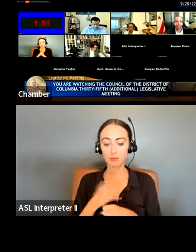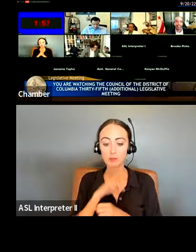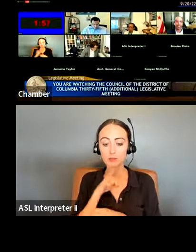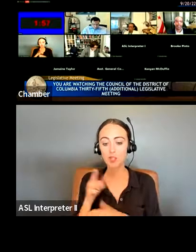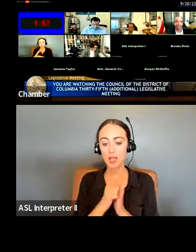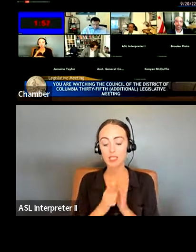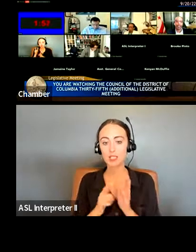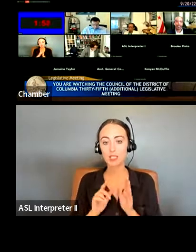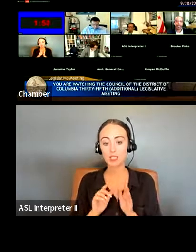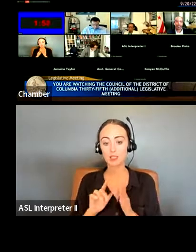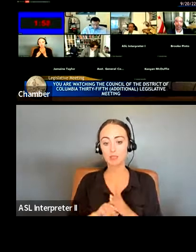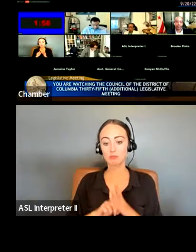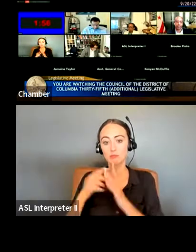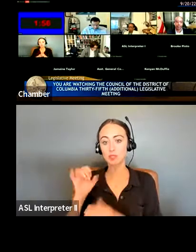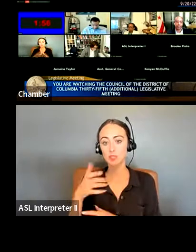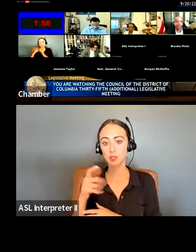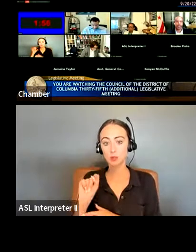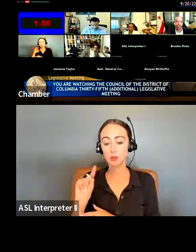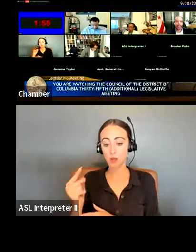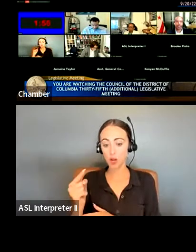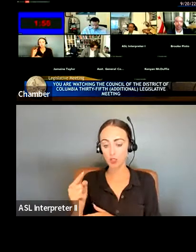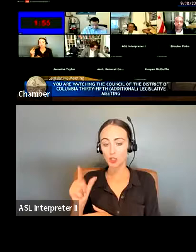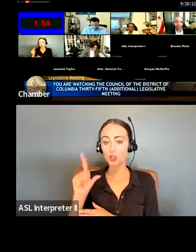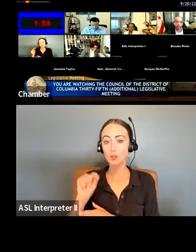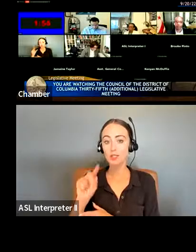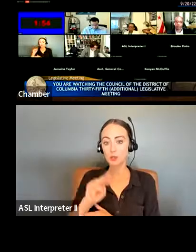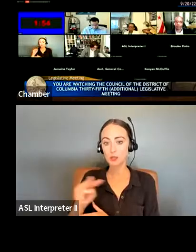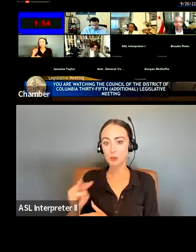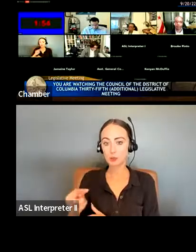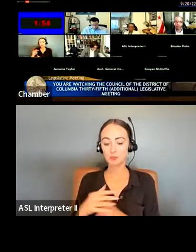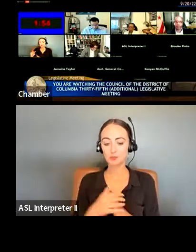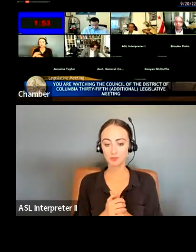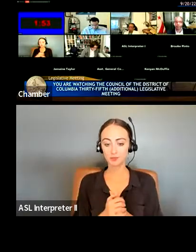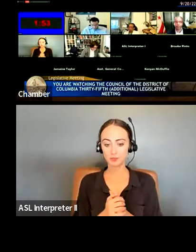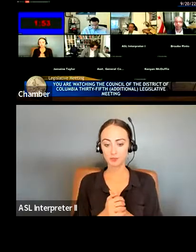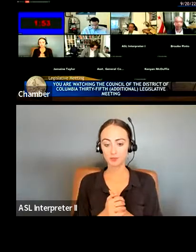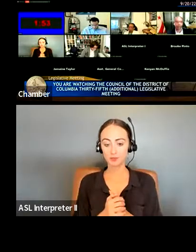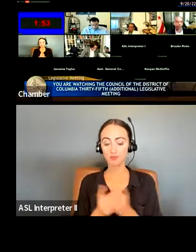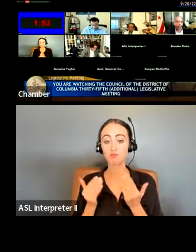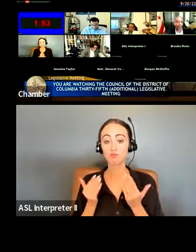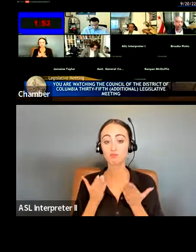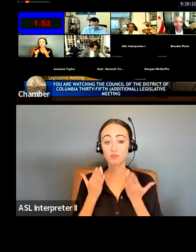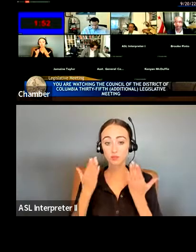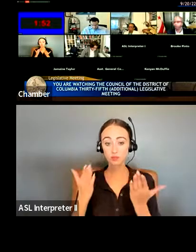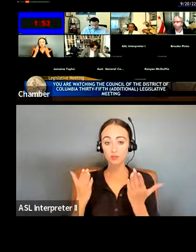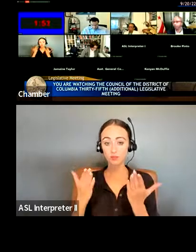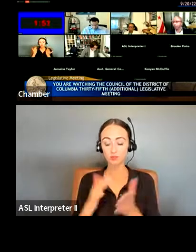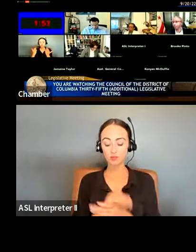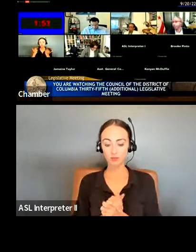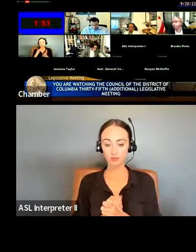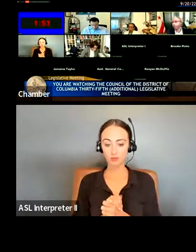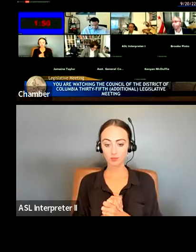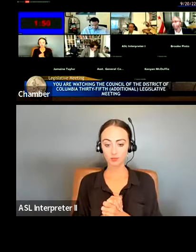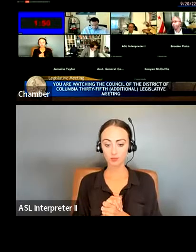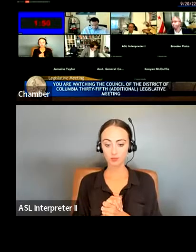legislation enacted by October 1, 2022. And I will move the declaration.